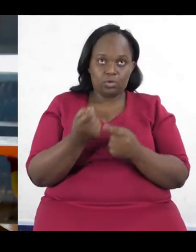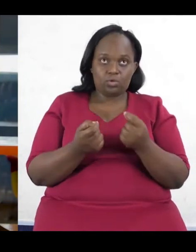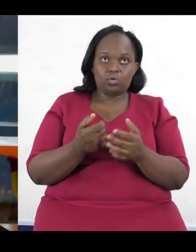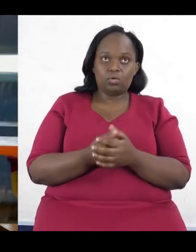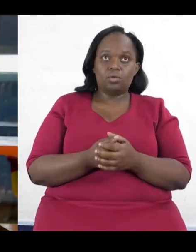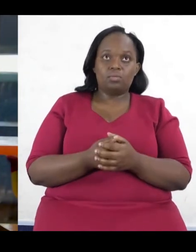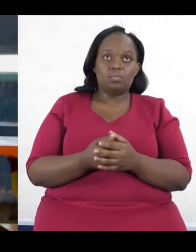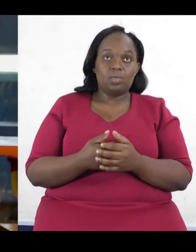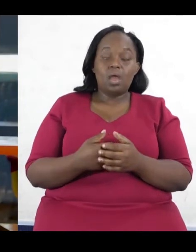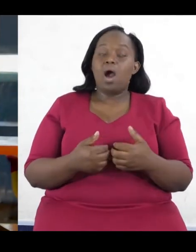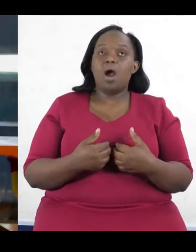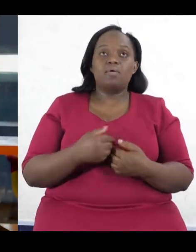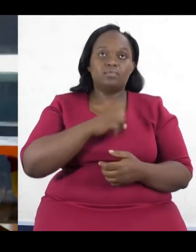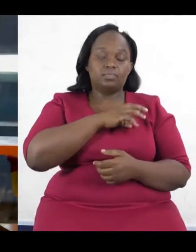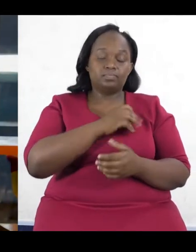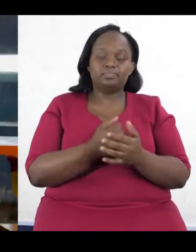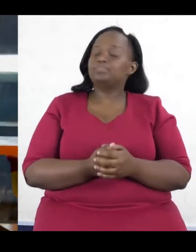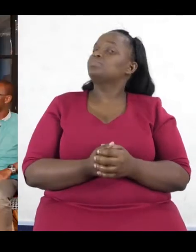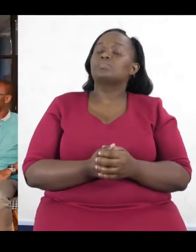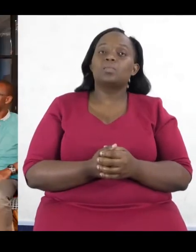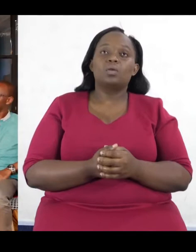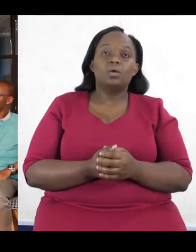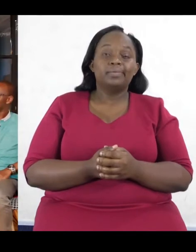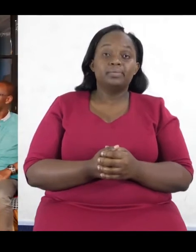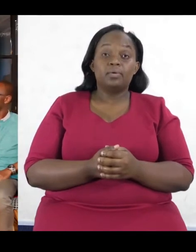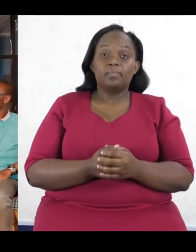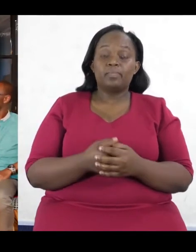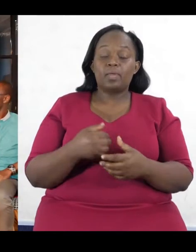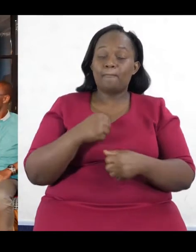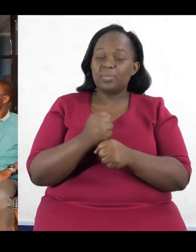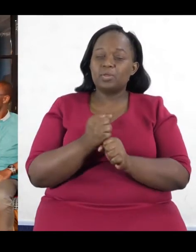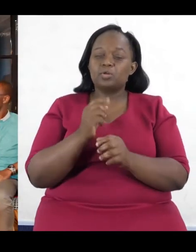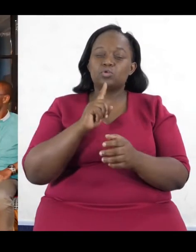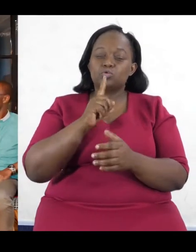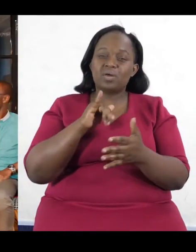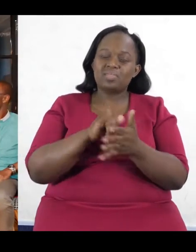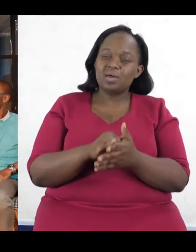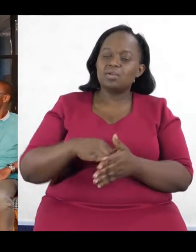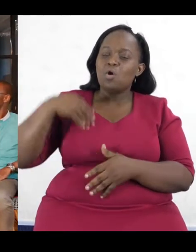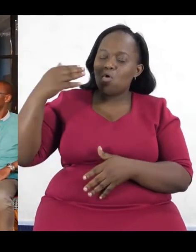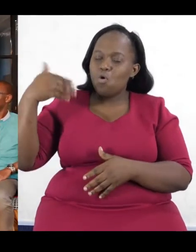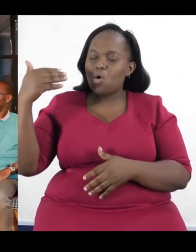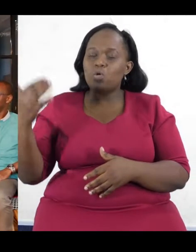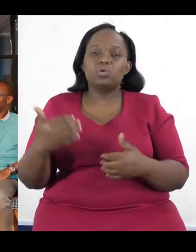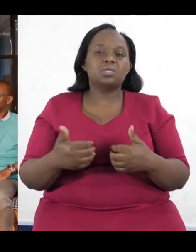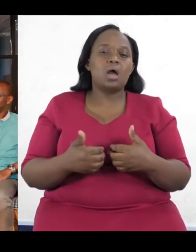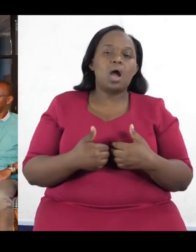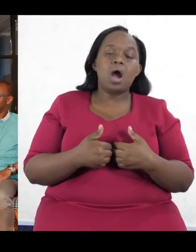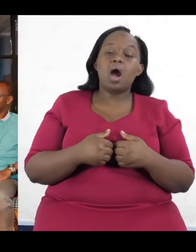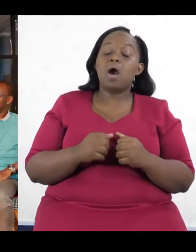without fear, but talking with fear, that who have to ensure that we continuously have a food security